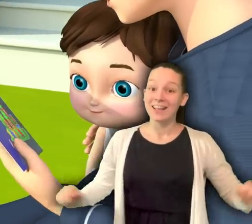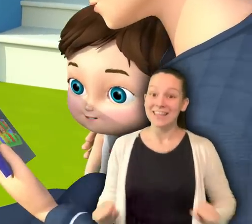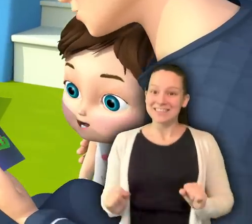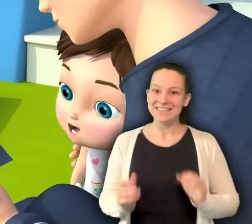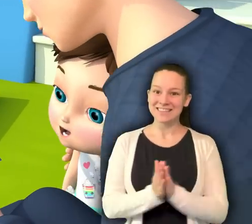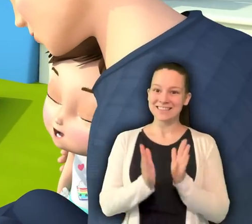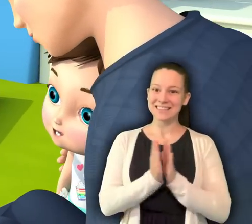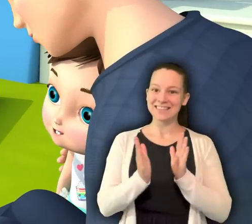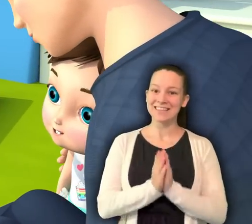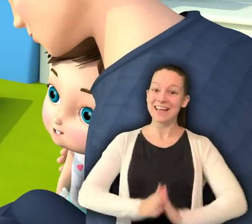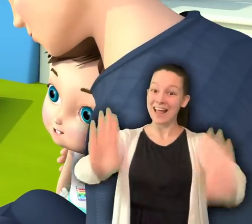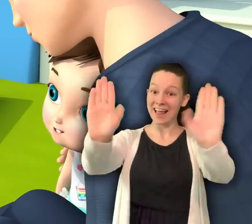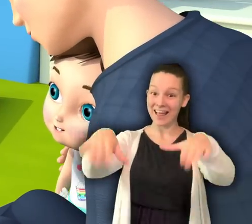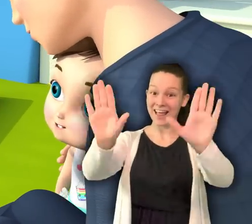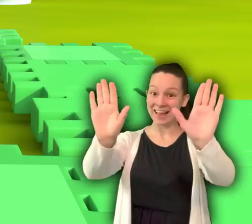foreign